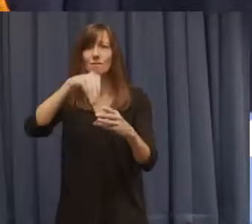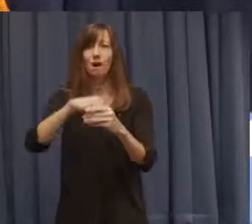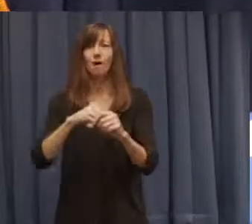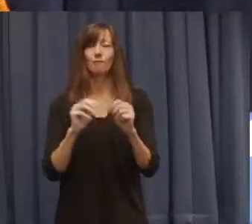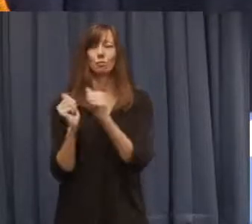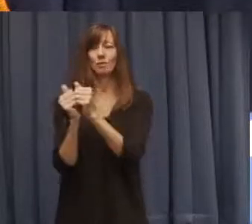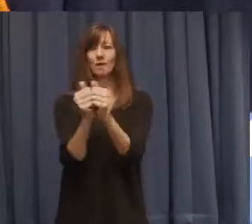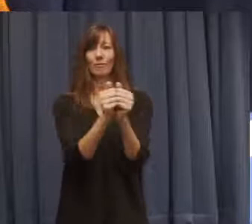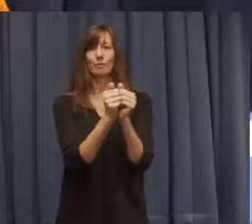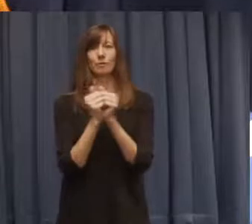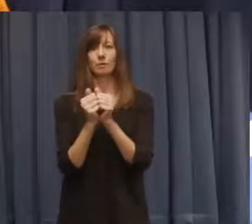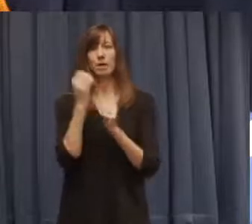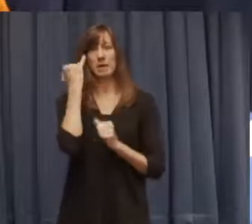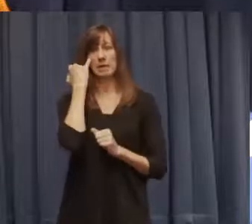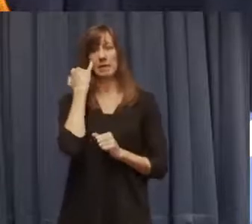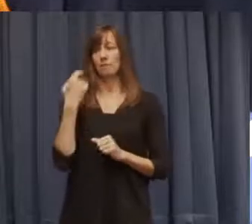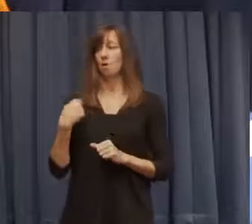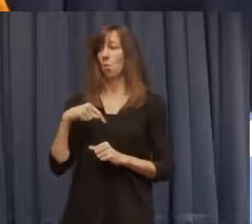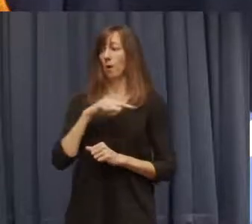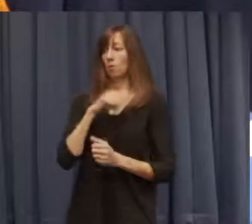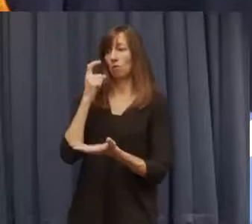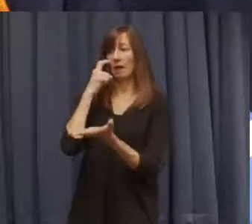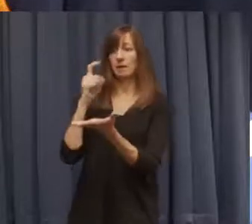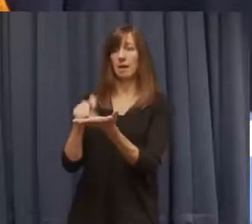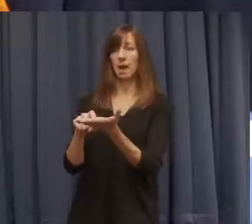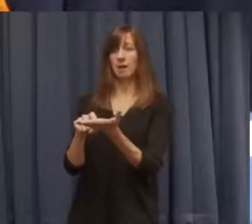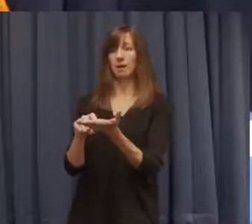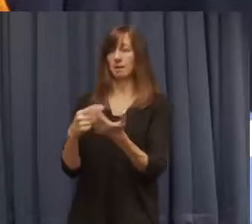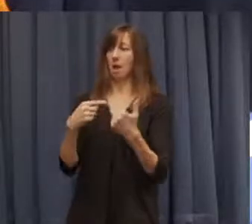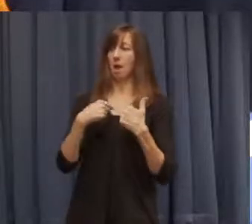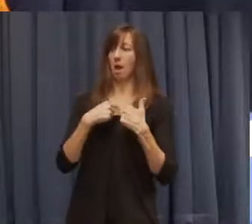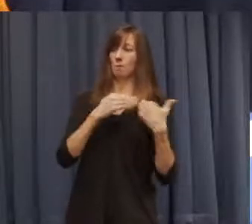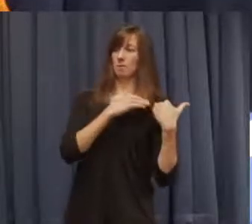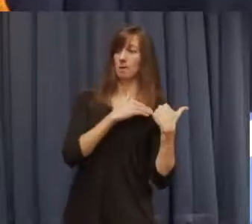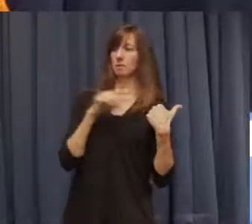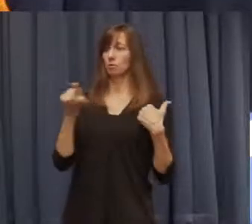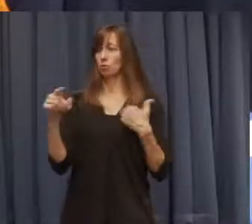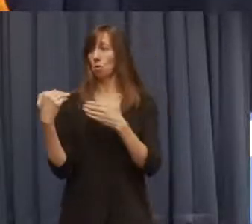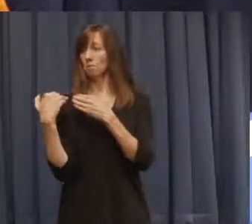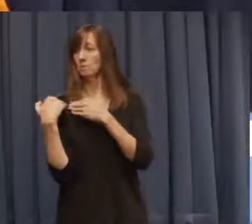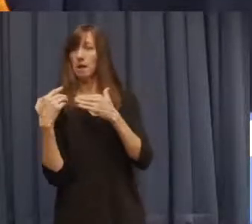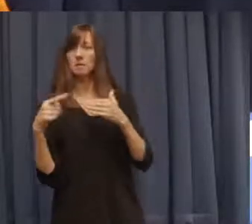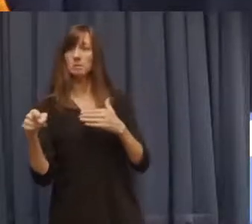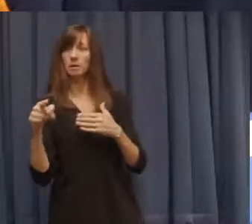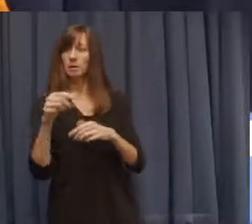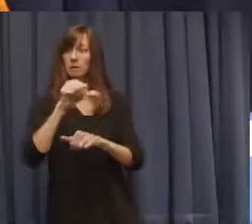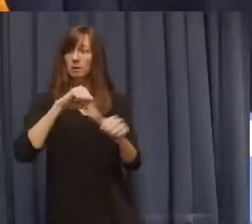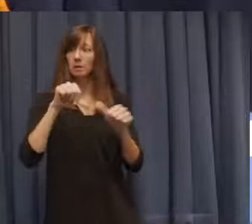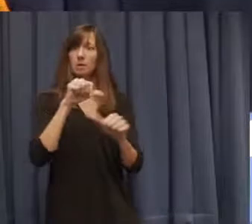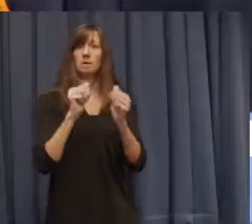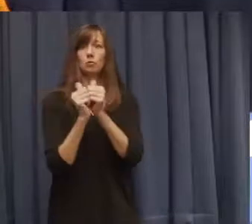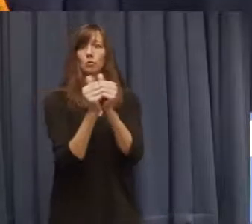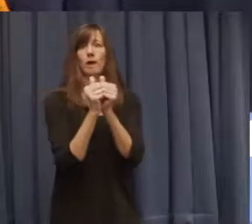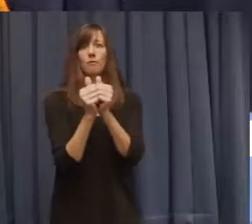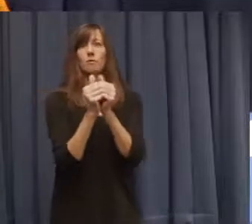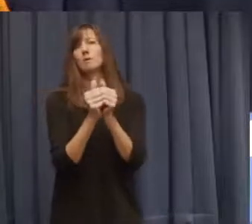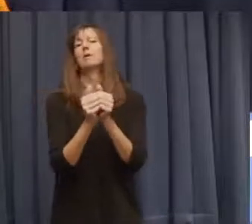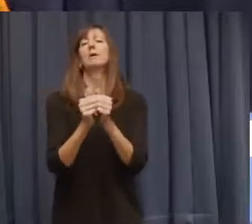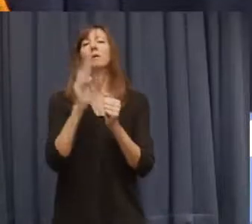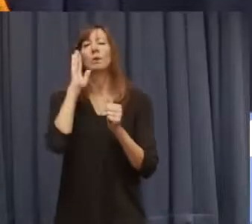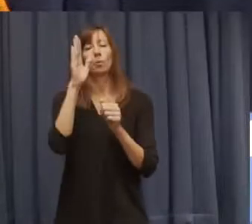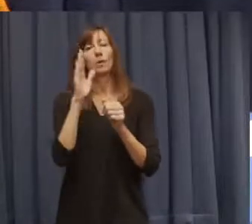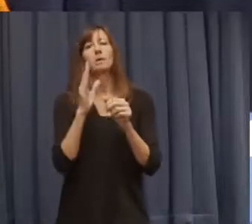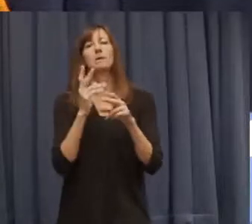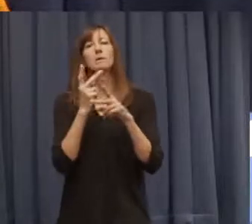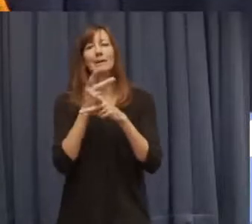can continue to hopefully get these numbers back down below 1%, continue to keep each other safe and healthy.